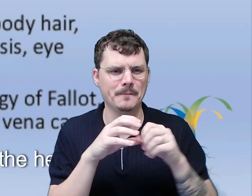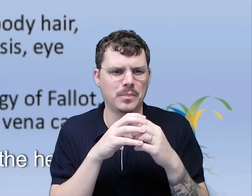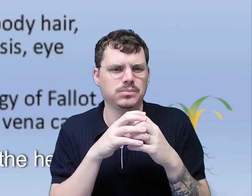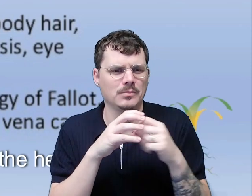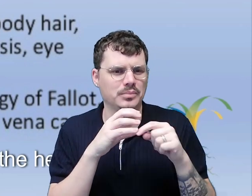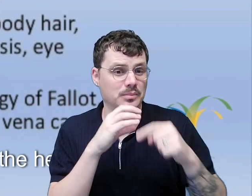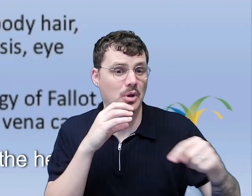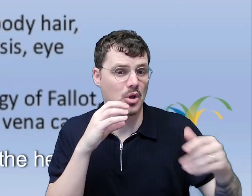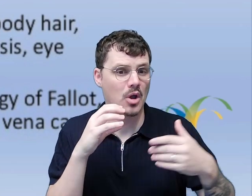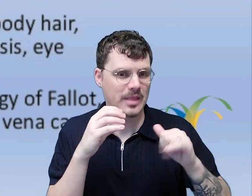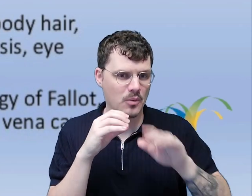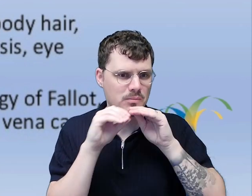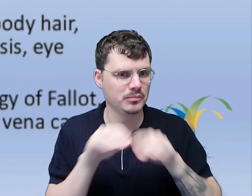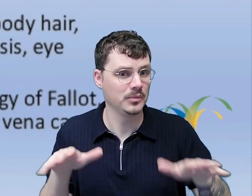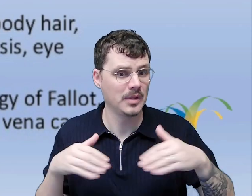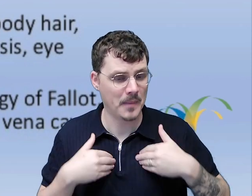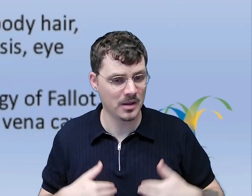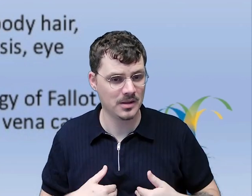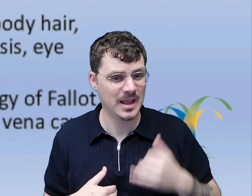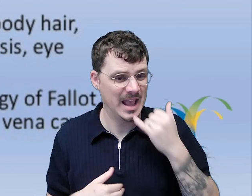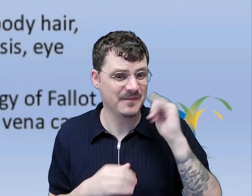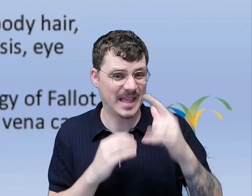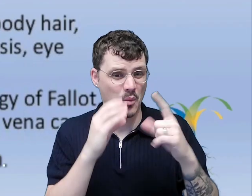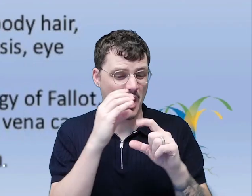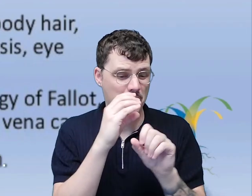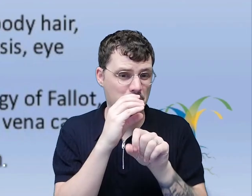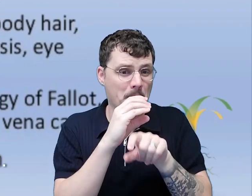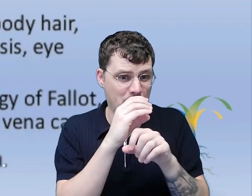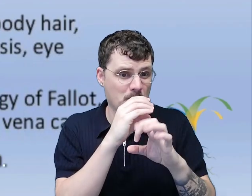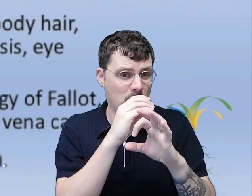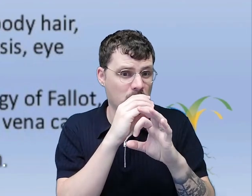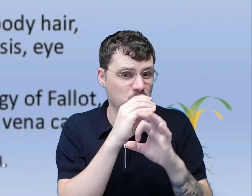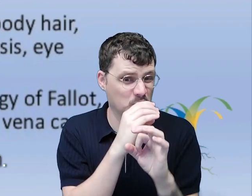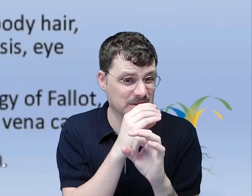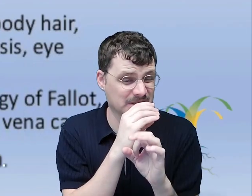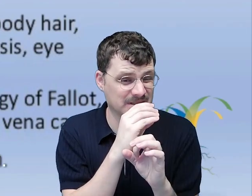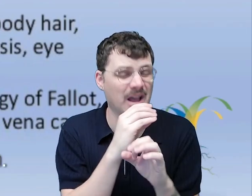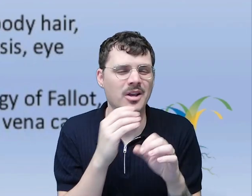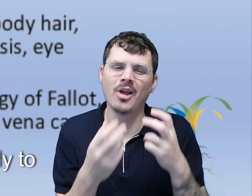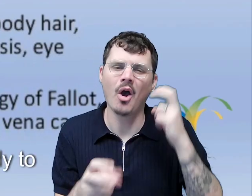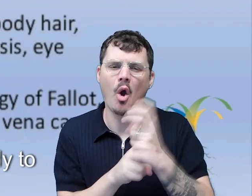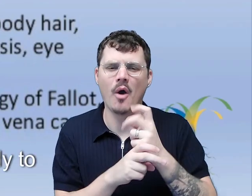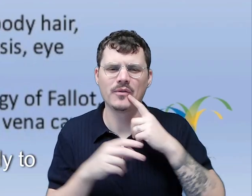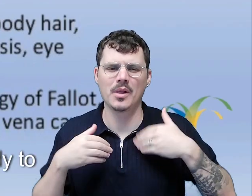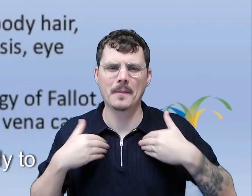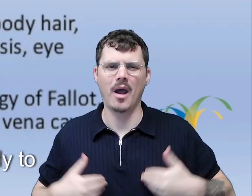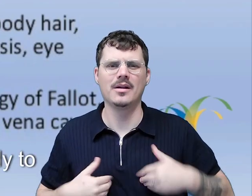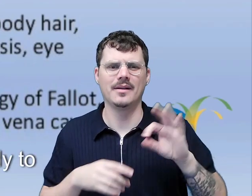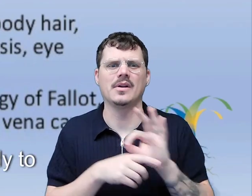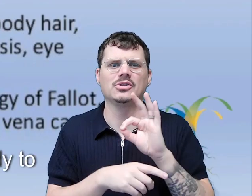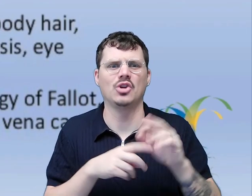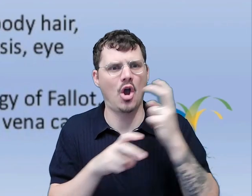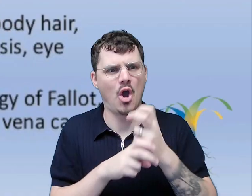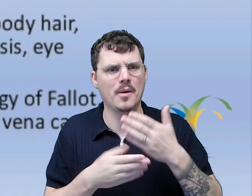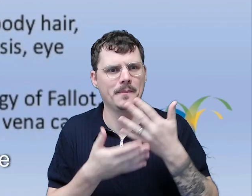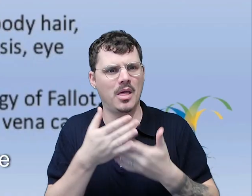pump that comes out of the heart and supplies the body. If that one is squeezed down, it makes it very hard for the body